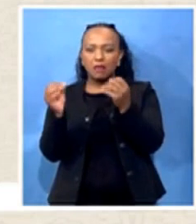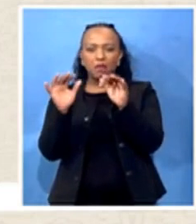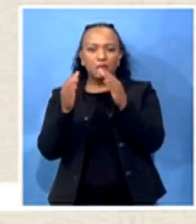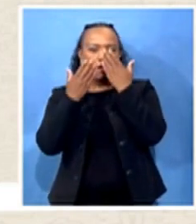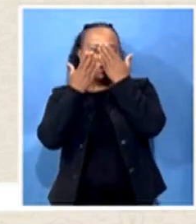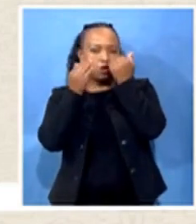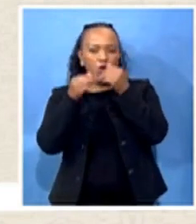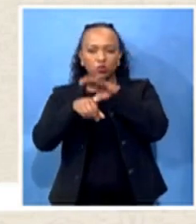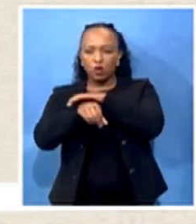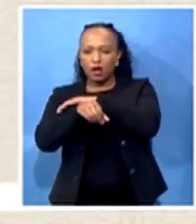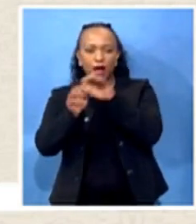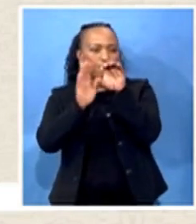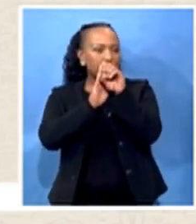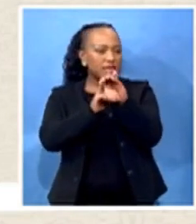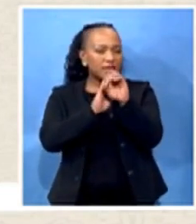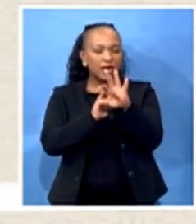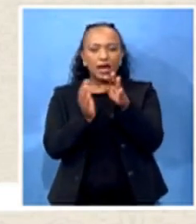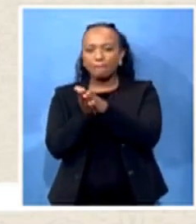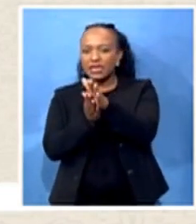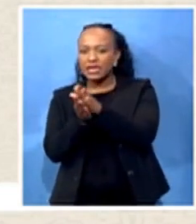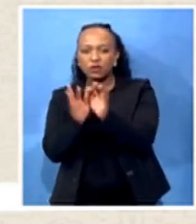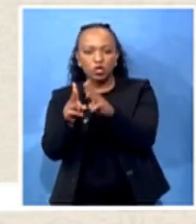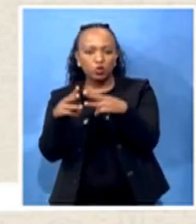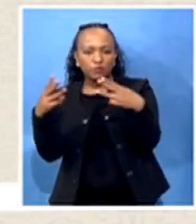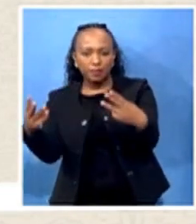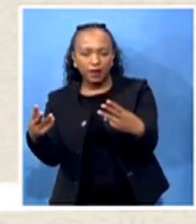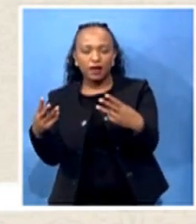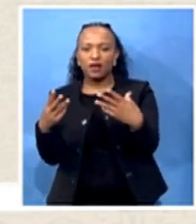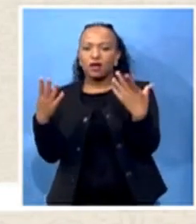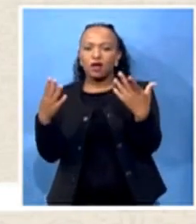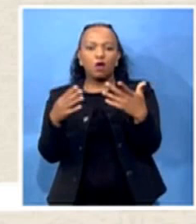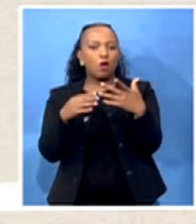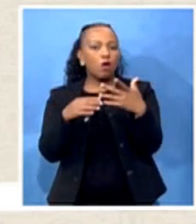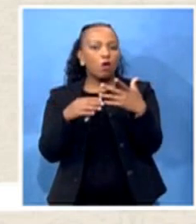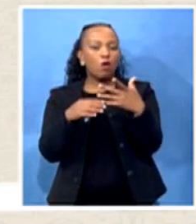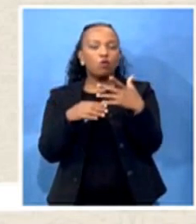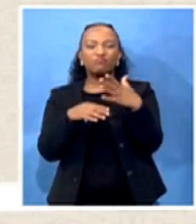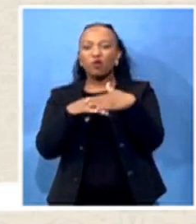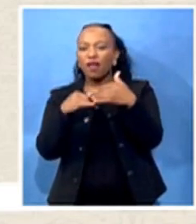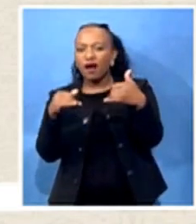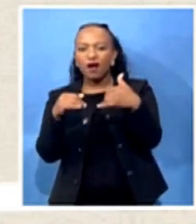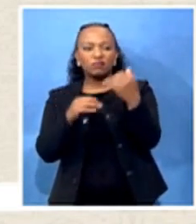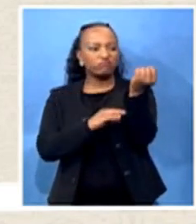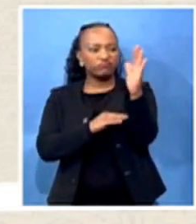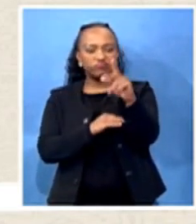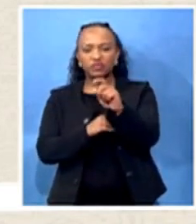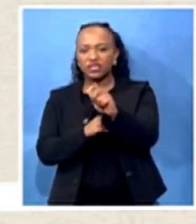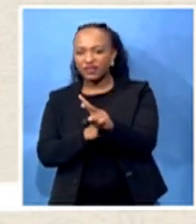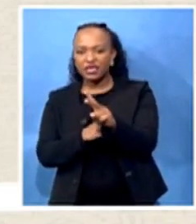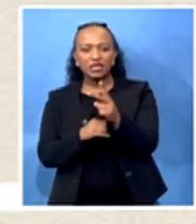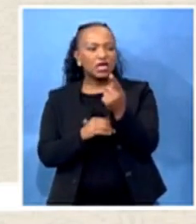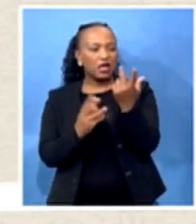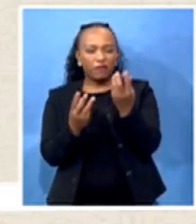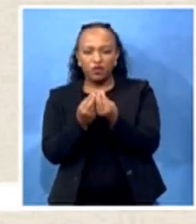print or electronic media, and just people's exposure to the language. Do you think that this